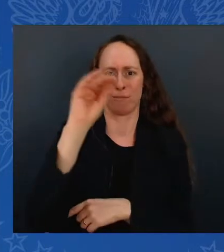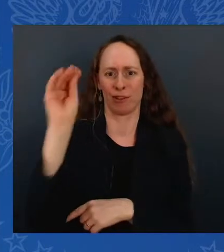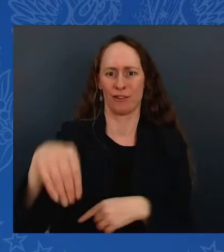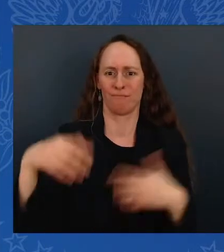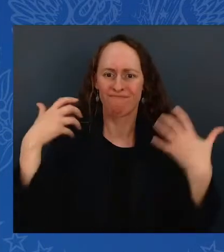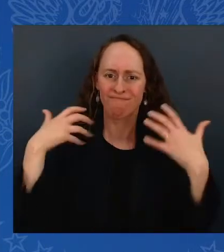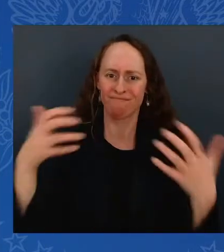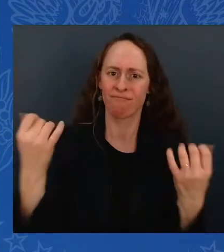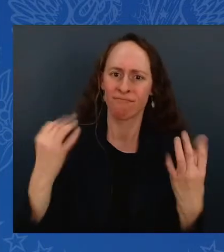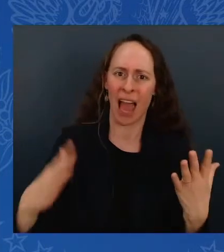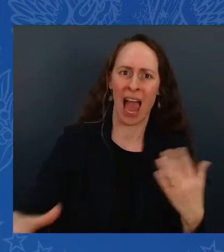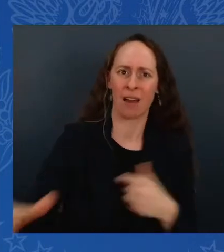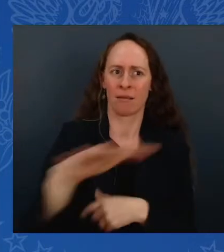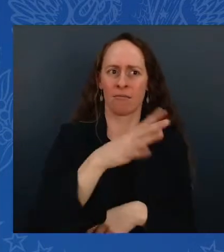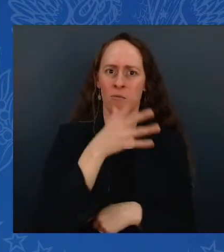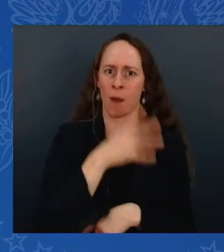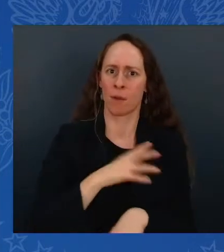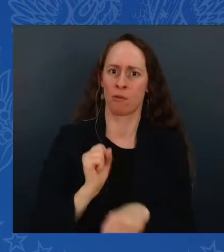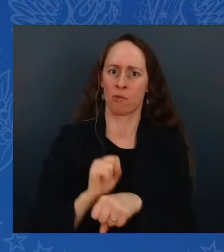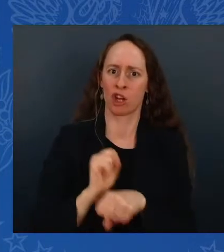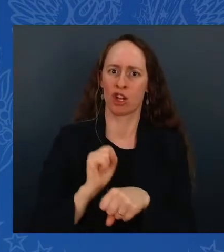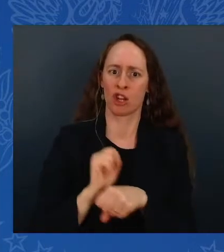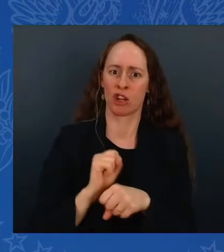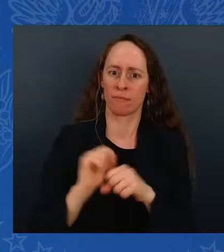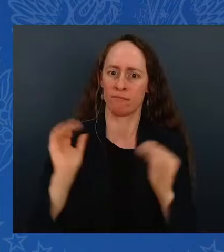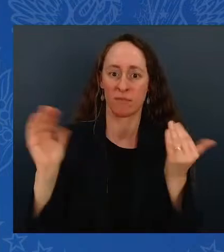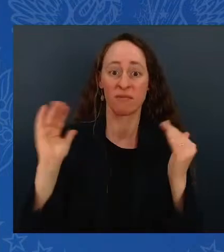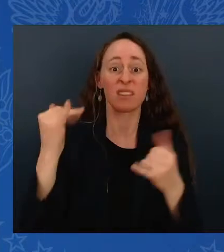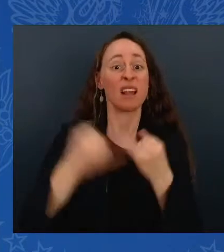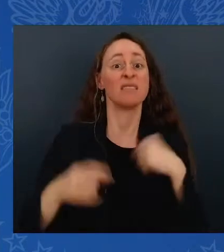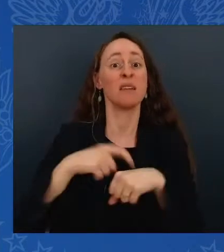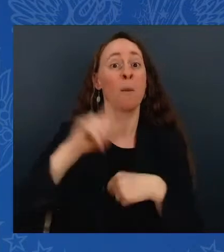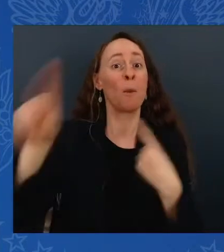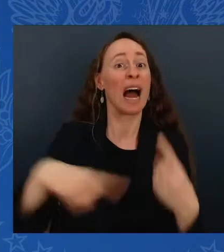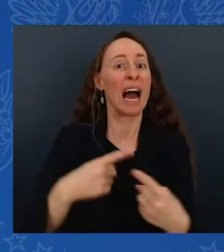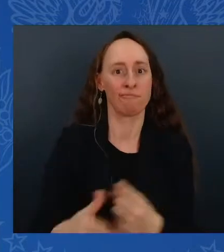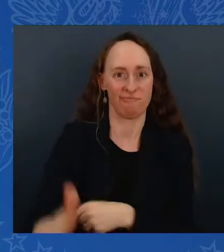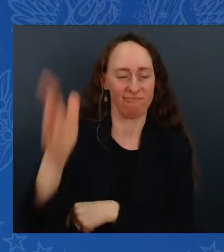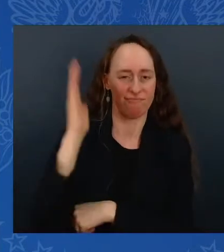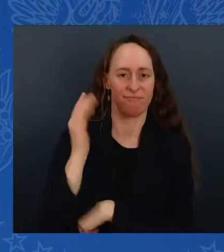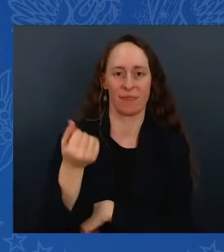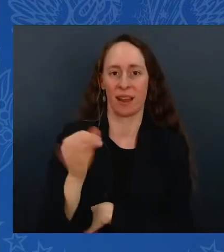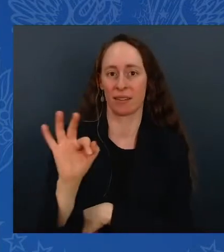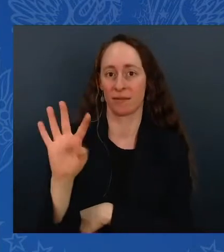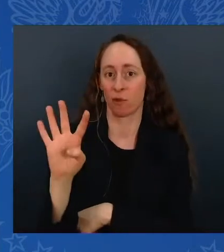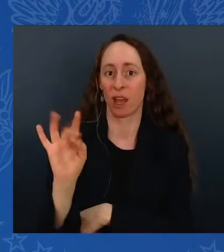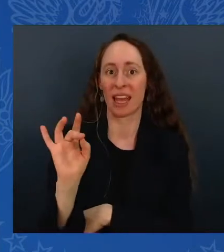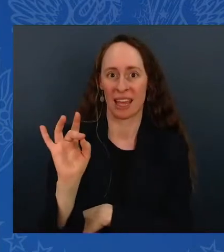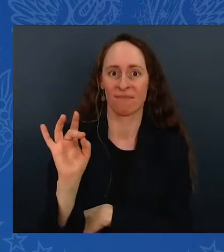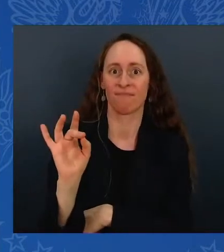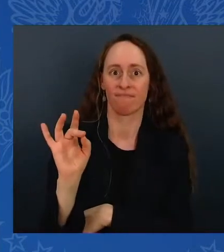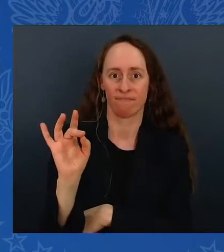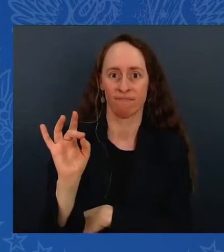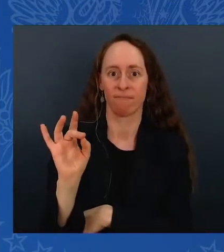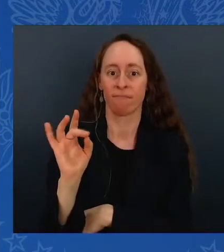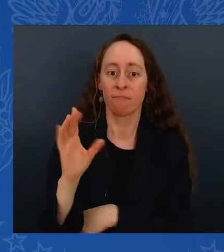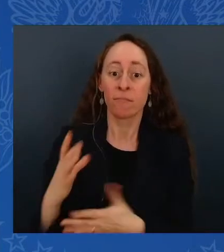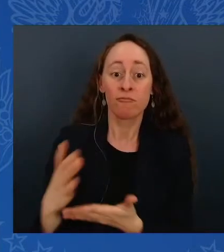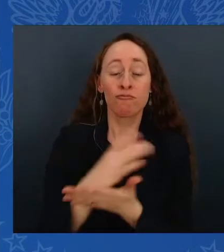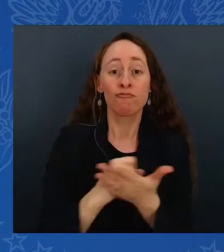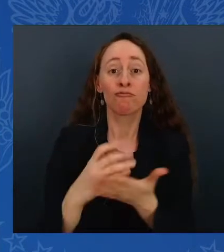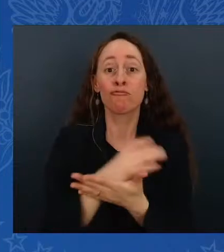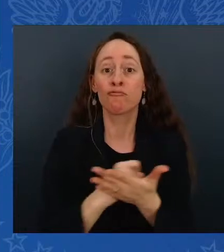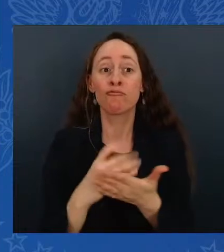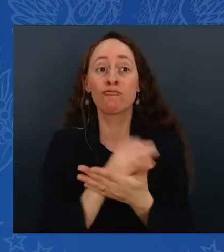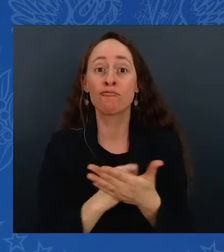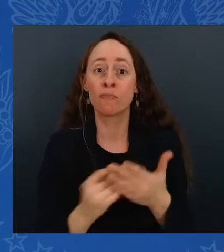we started to keep track that back then. With wages up, incomes up for women workers, we've always believed women should be paid equally